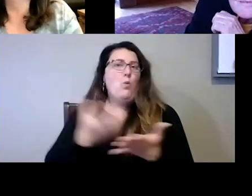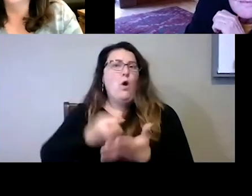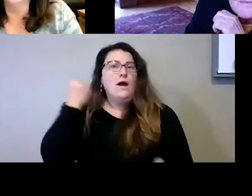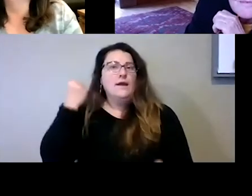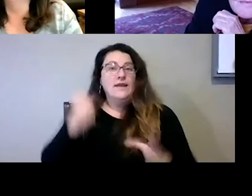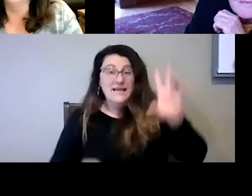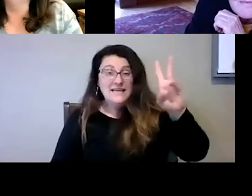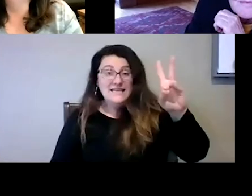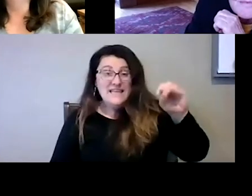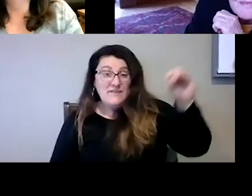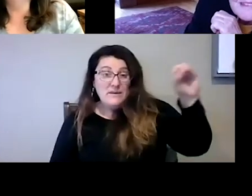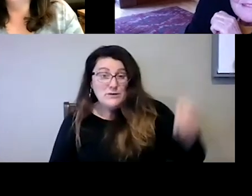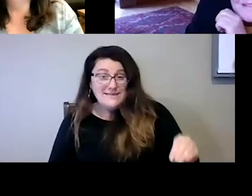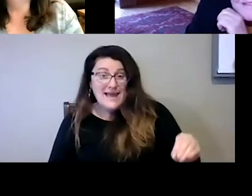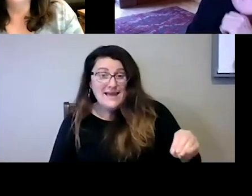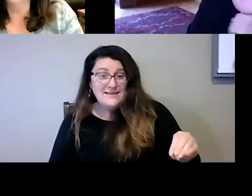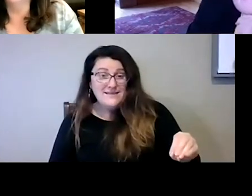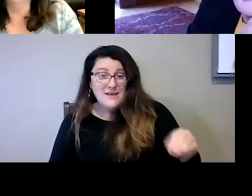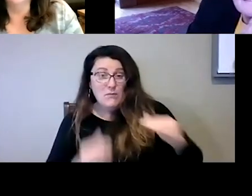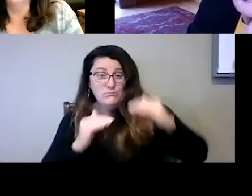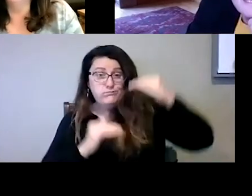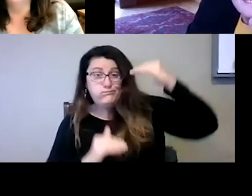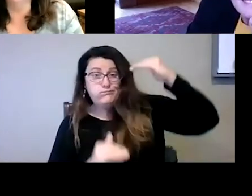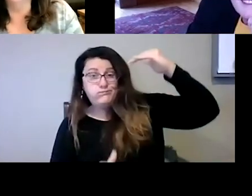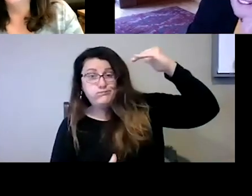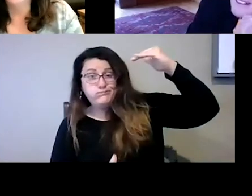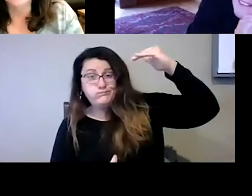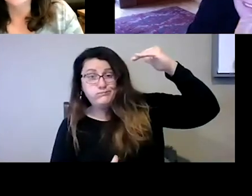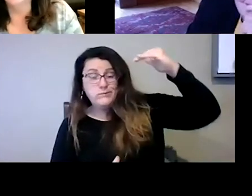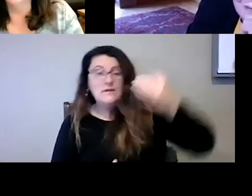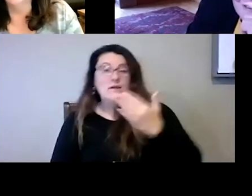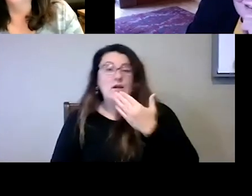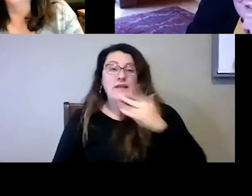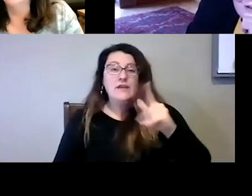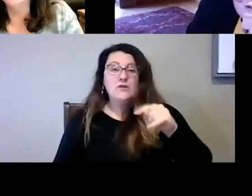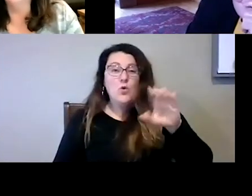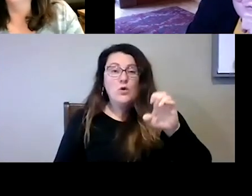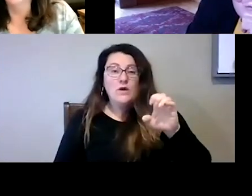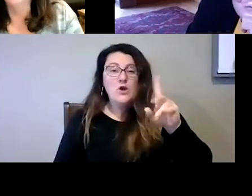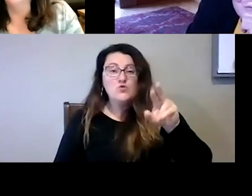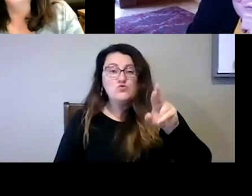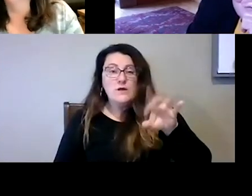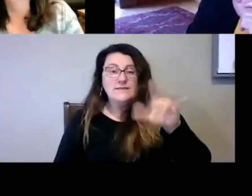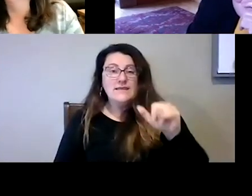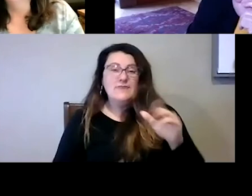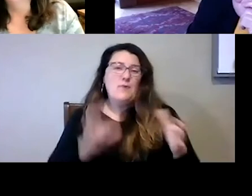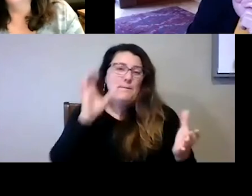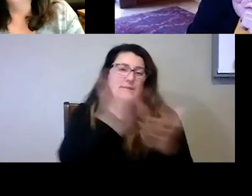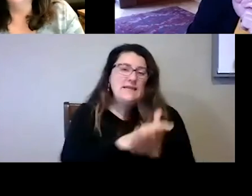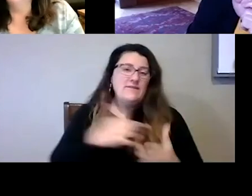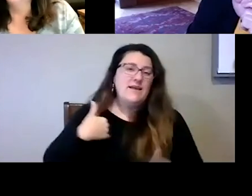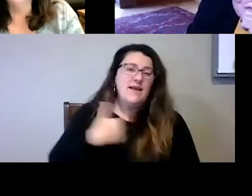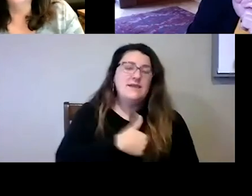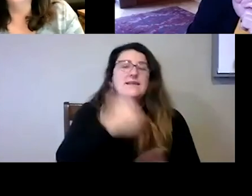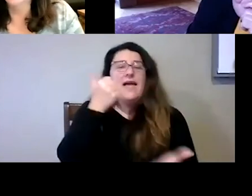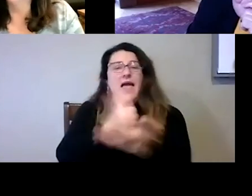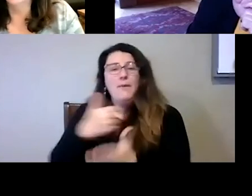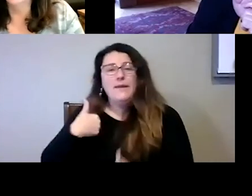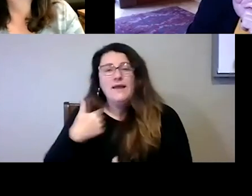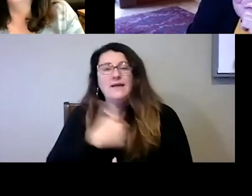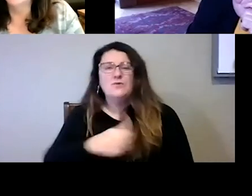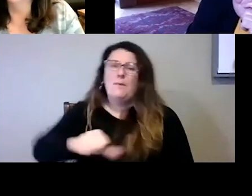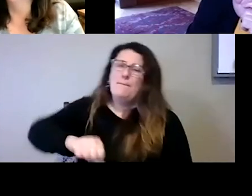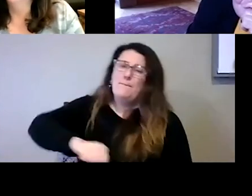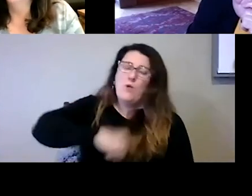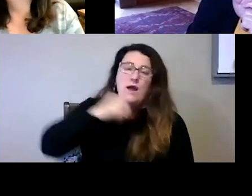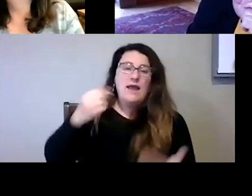70%, right? So thank you, Tori, for all the work. Thank you, Rusty. Thank you for believing and helping us. And we feel really proud of